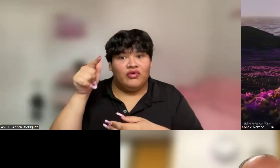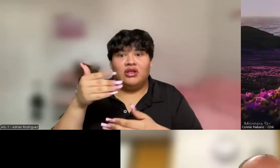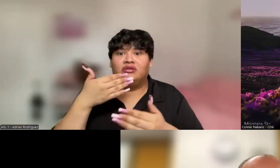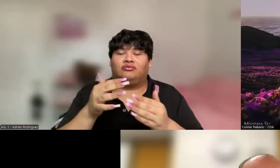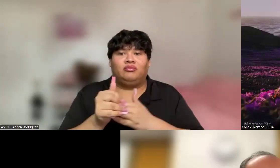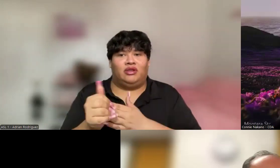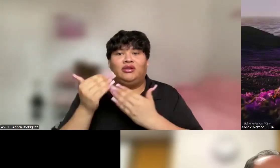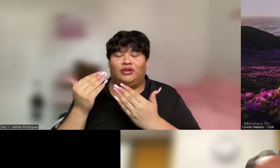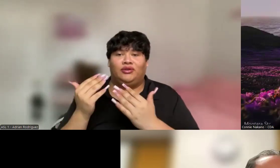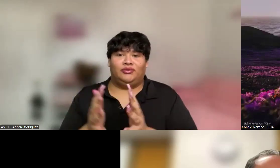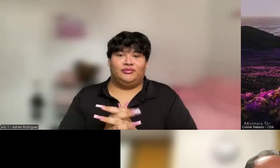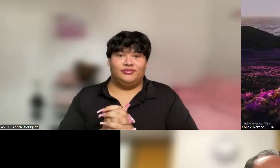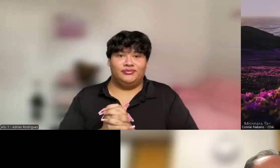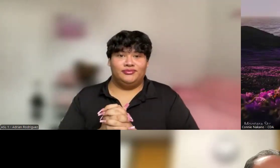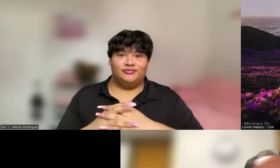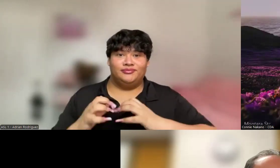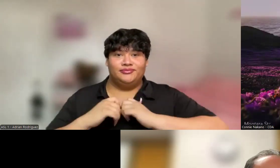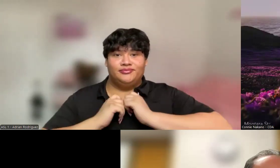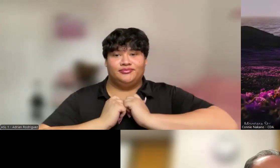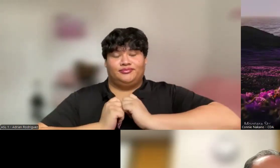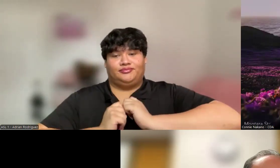beginnings. Yep.